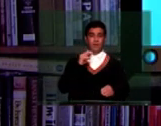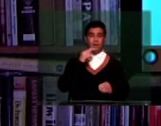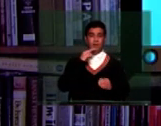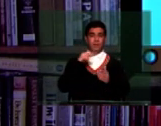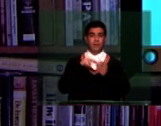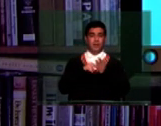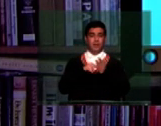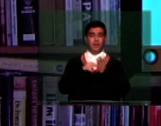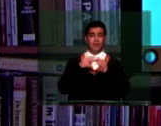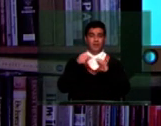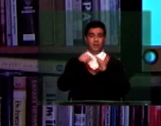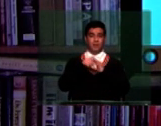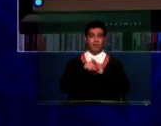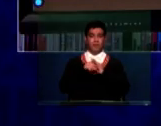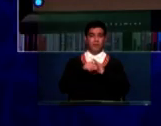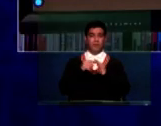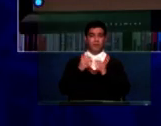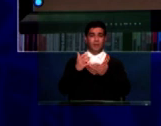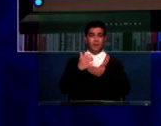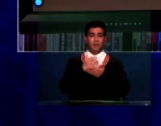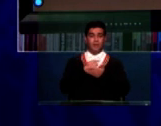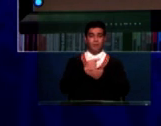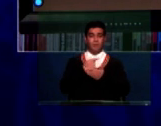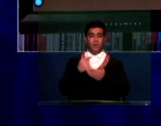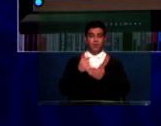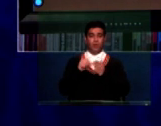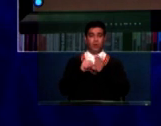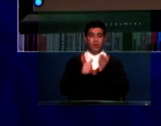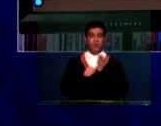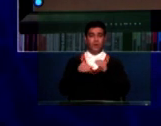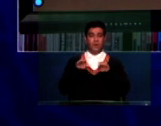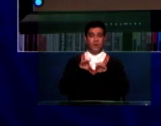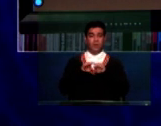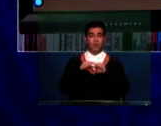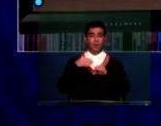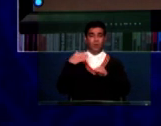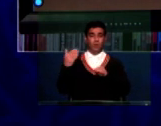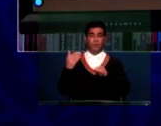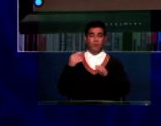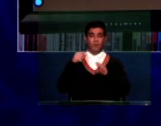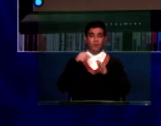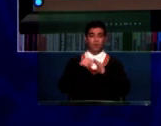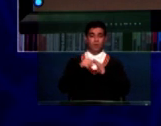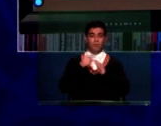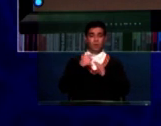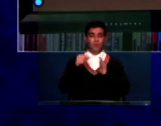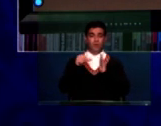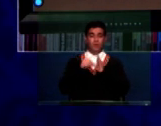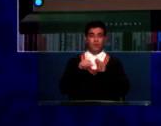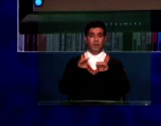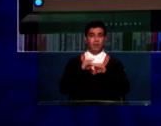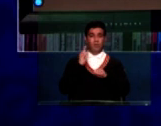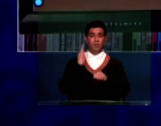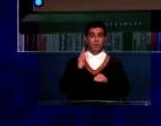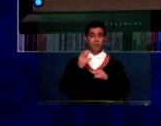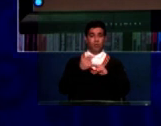zaryadlarining arifmetik yig'indisi -16 ga teng. O'ng tomondagisi esa -6 ga teng bo'ldi.